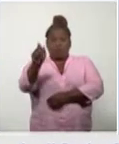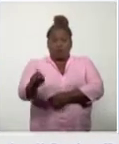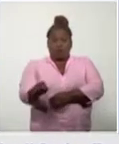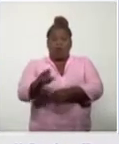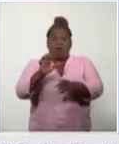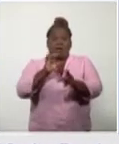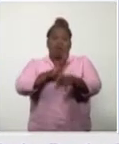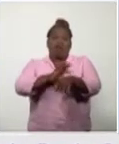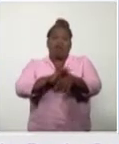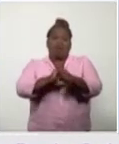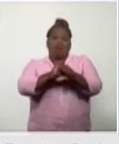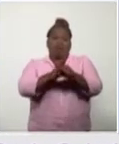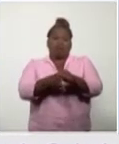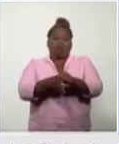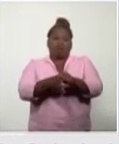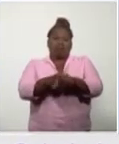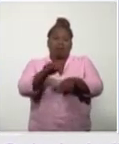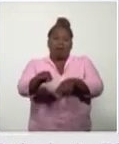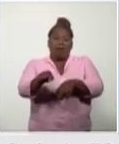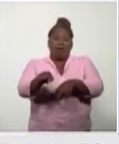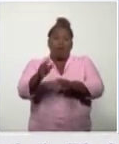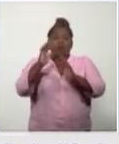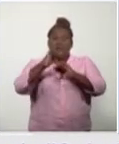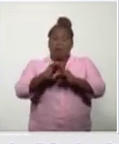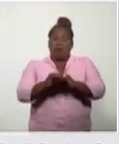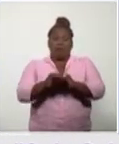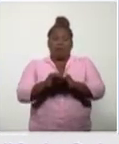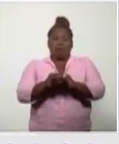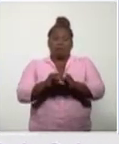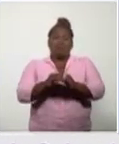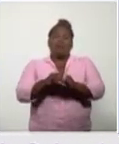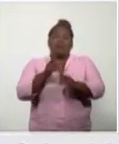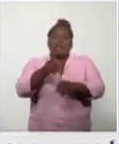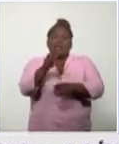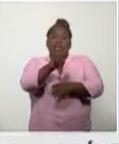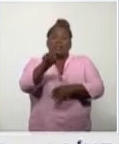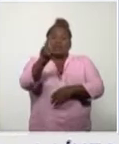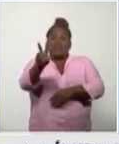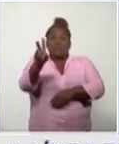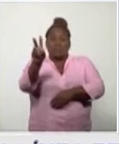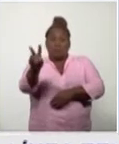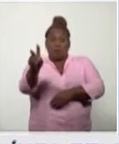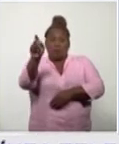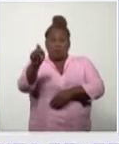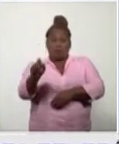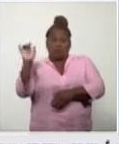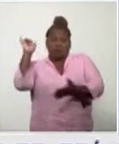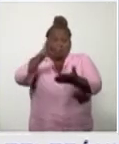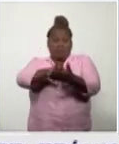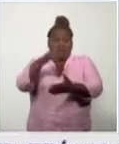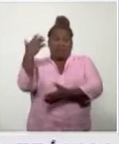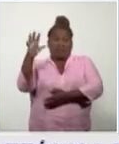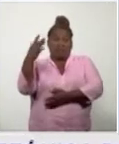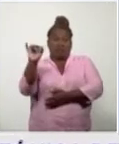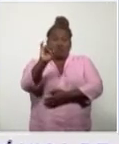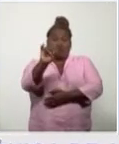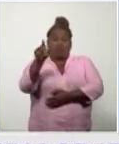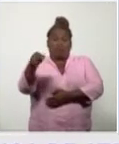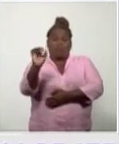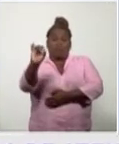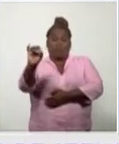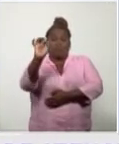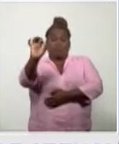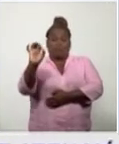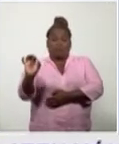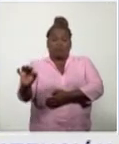whose source of infection, 3.9%, has not been identified. The figure of 132 people whose source of infection has